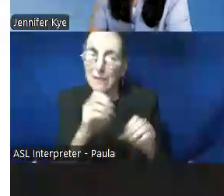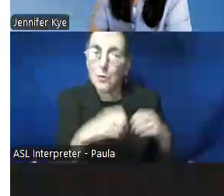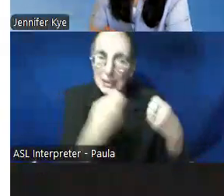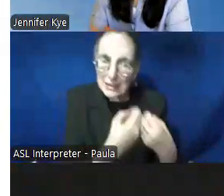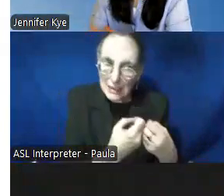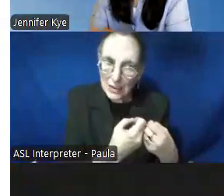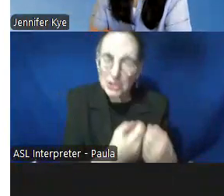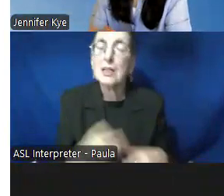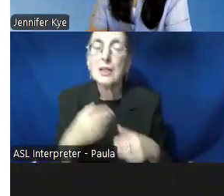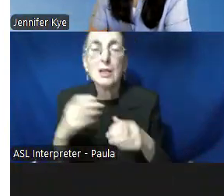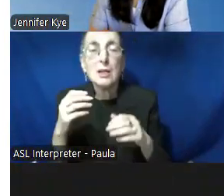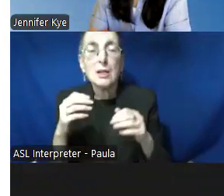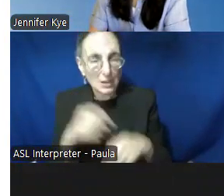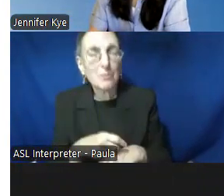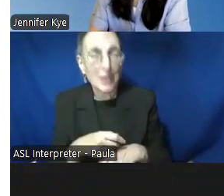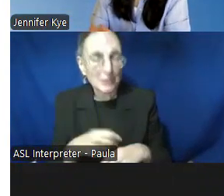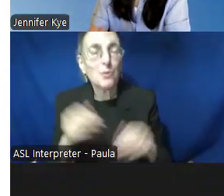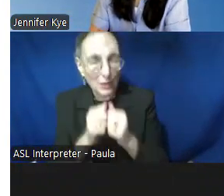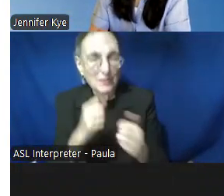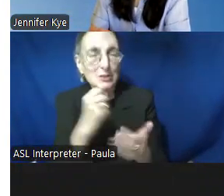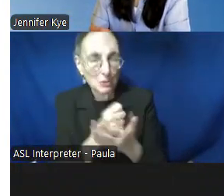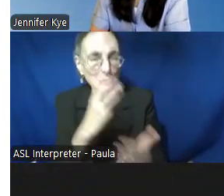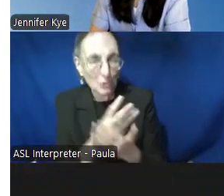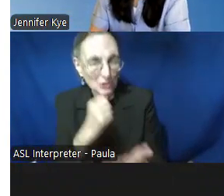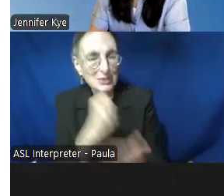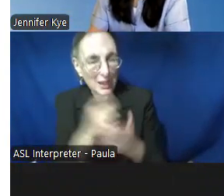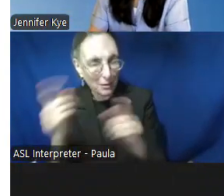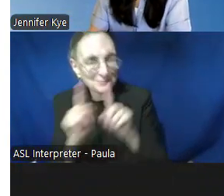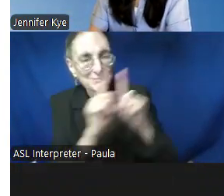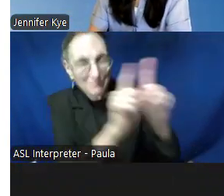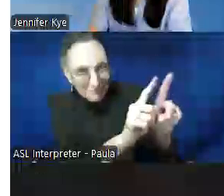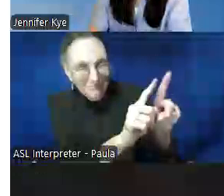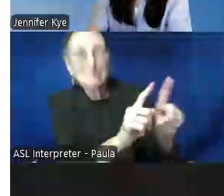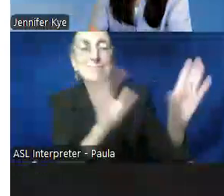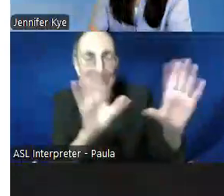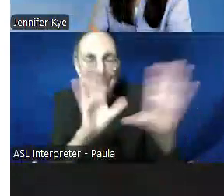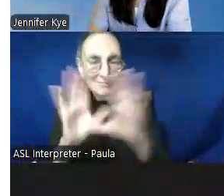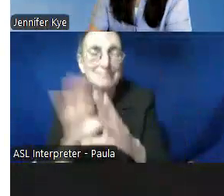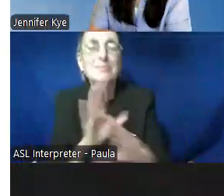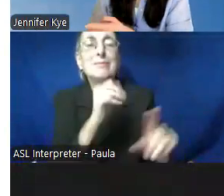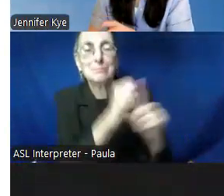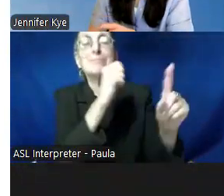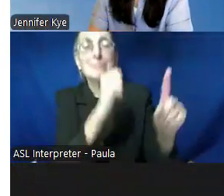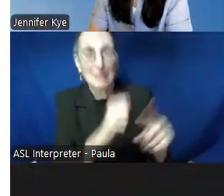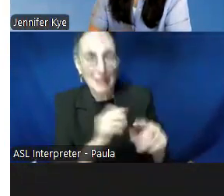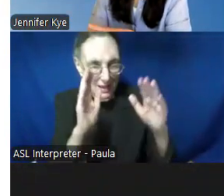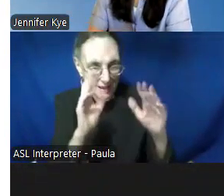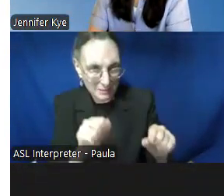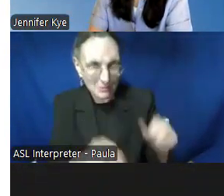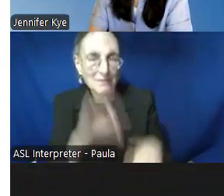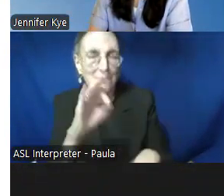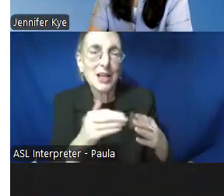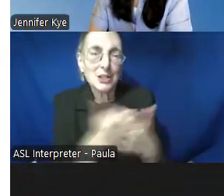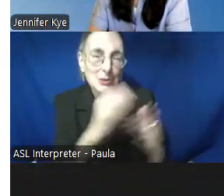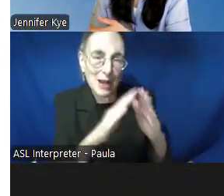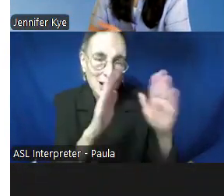with the social worker's help, she was finally able to find new housing and was able to move from